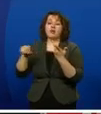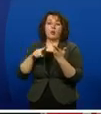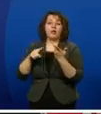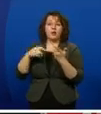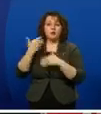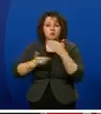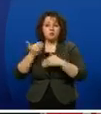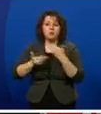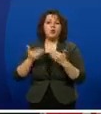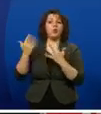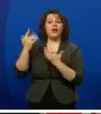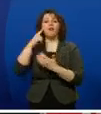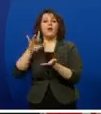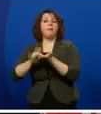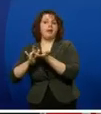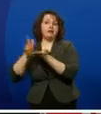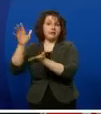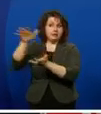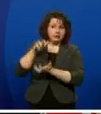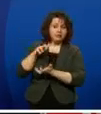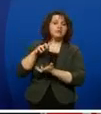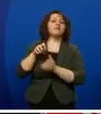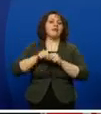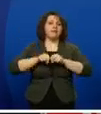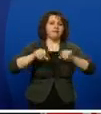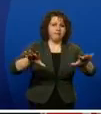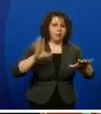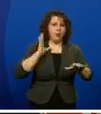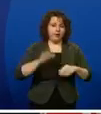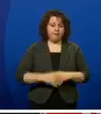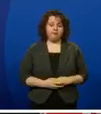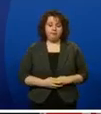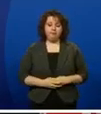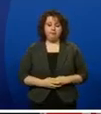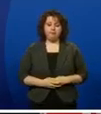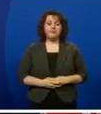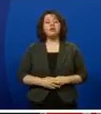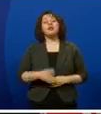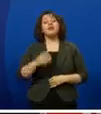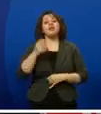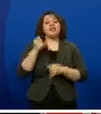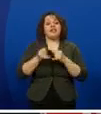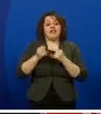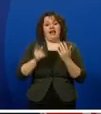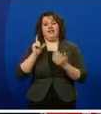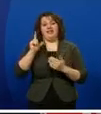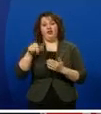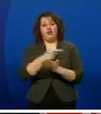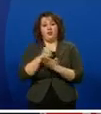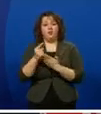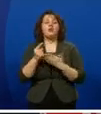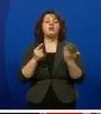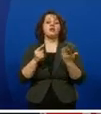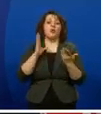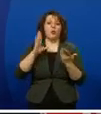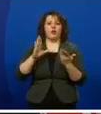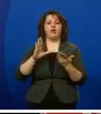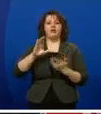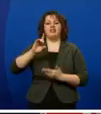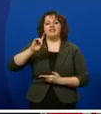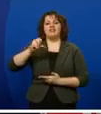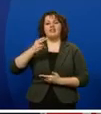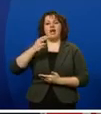Johnson & Johnson vaccine allocations to resume and stabilize. Finally, later this week, we'll update the vaccine dashboard at